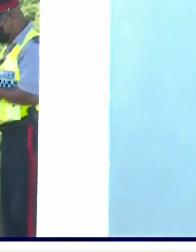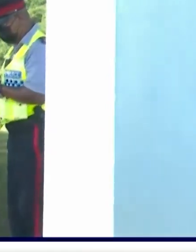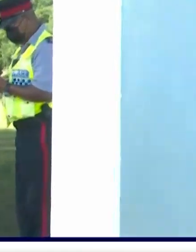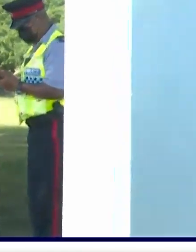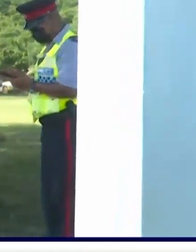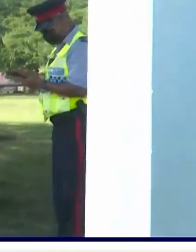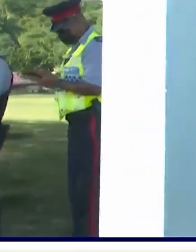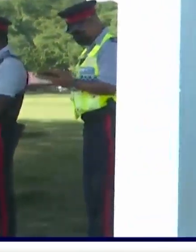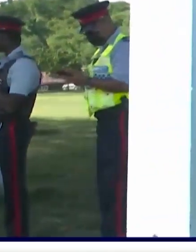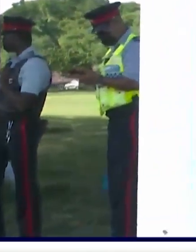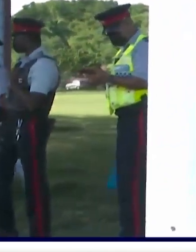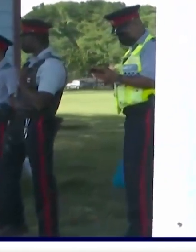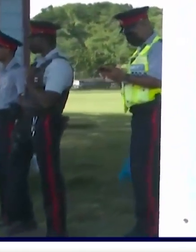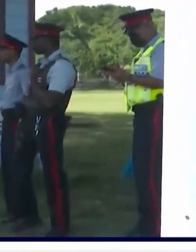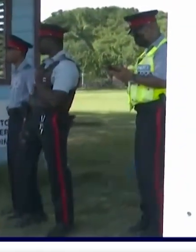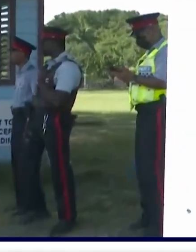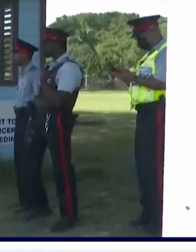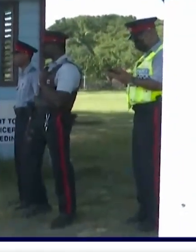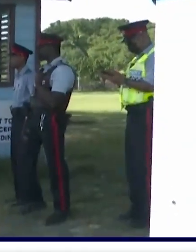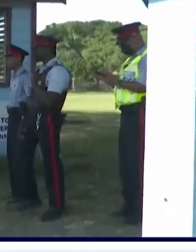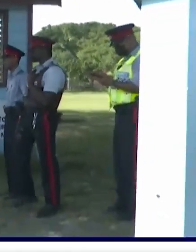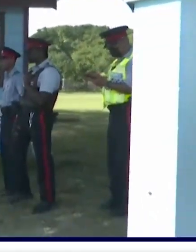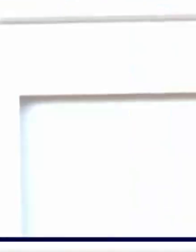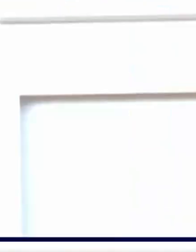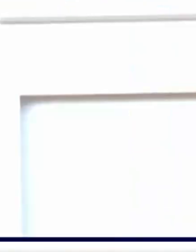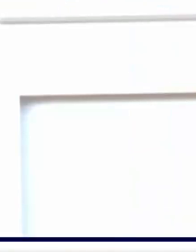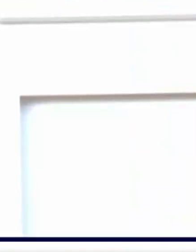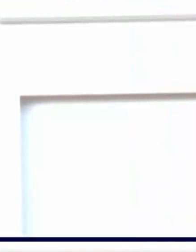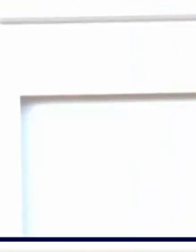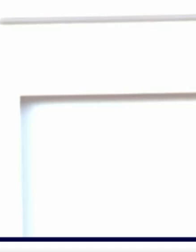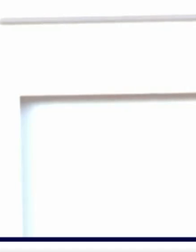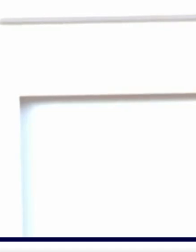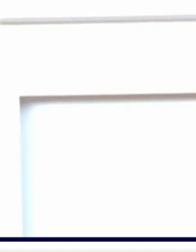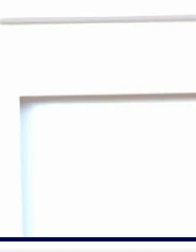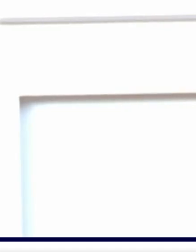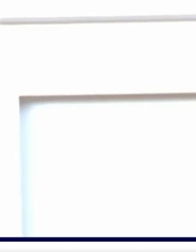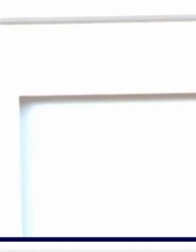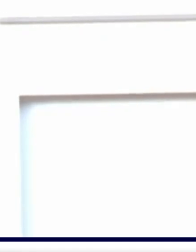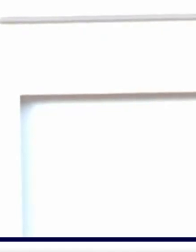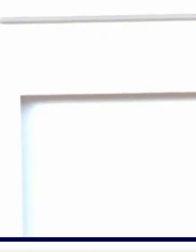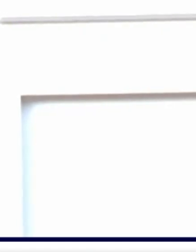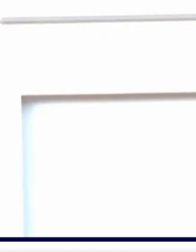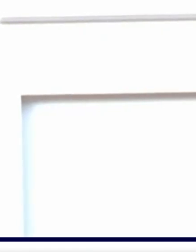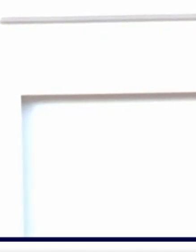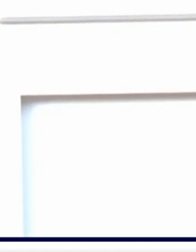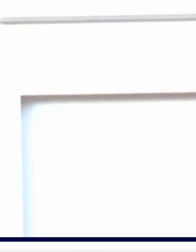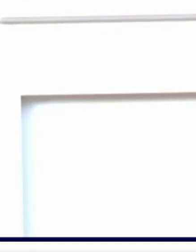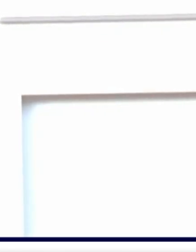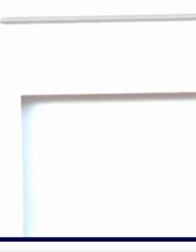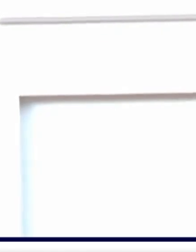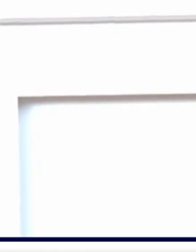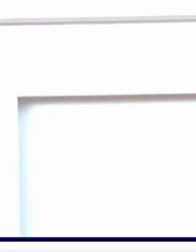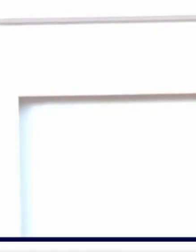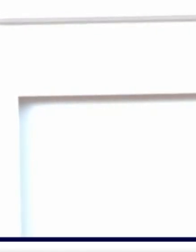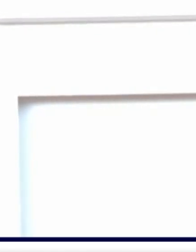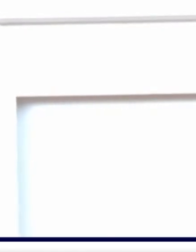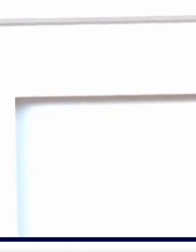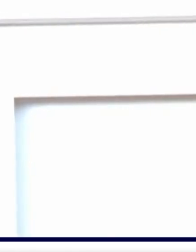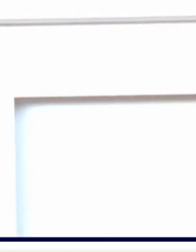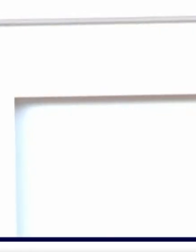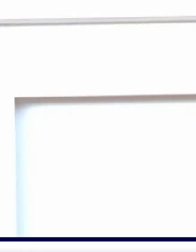after an incident there. Barbados welcomes news the IMF is making over $600 million available to the